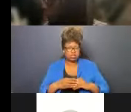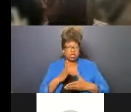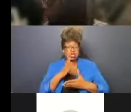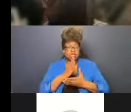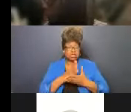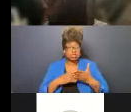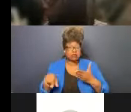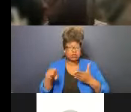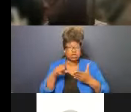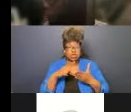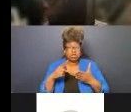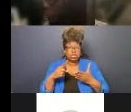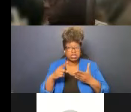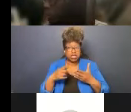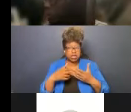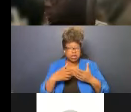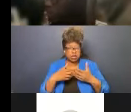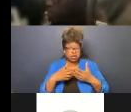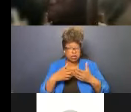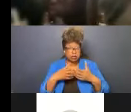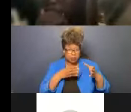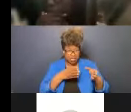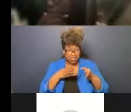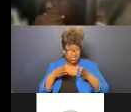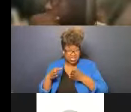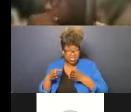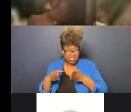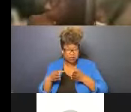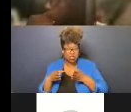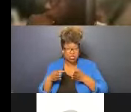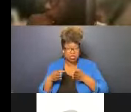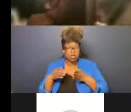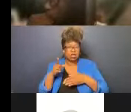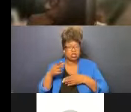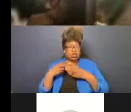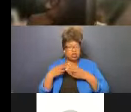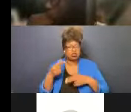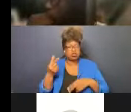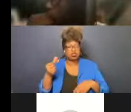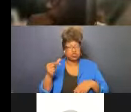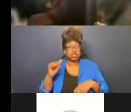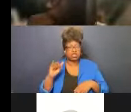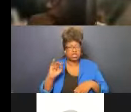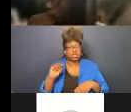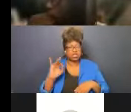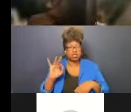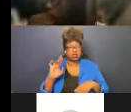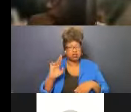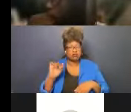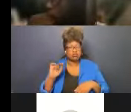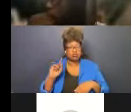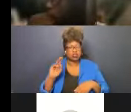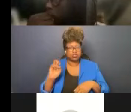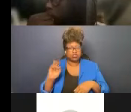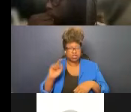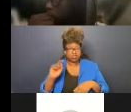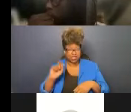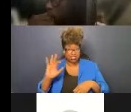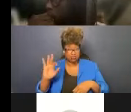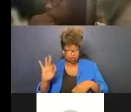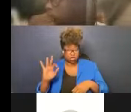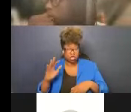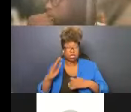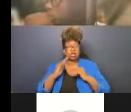discussed at the level of this, what they're calling Green Infrastructure Task Force, between the Builders